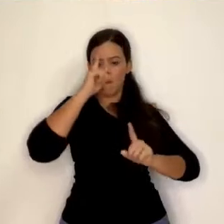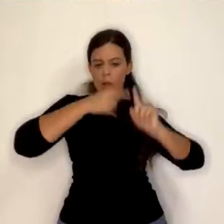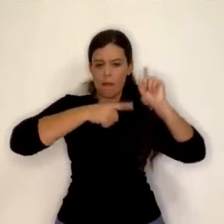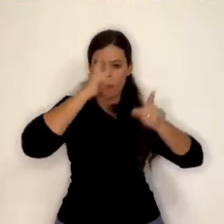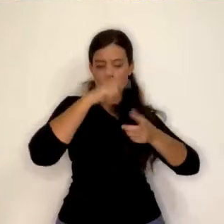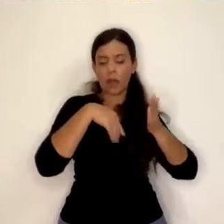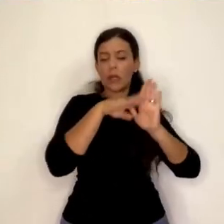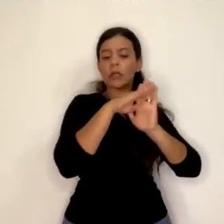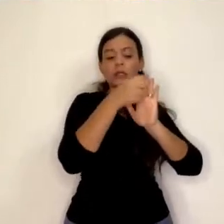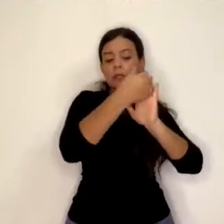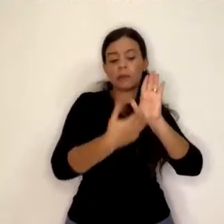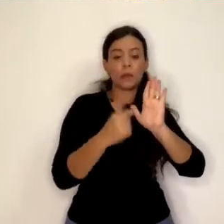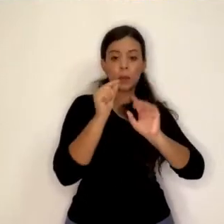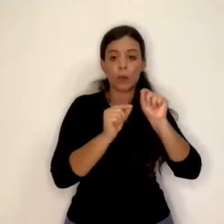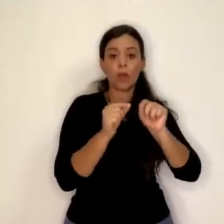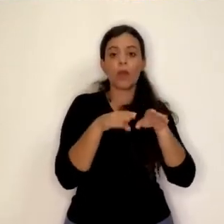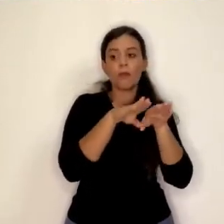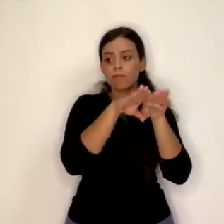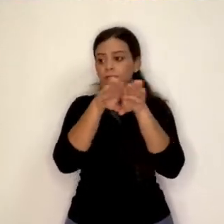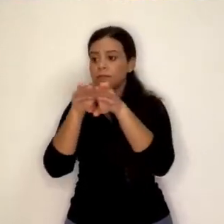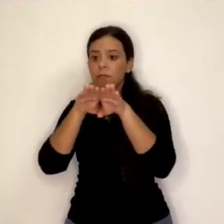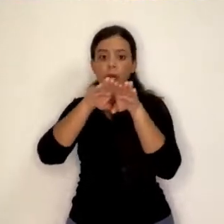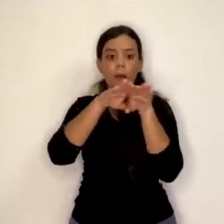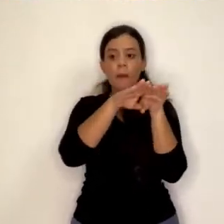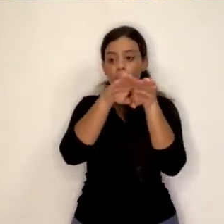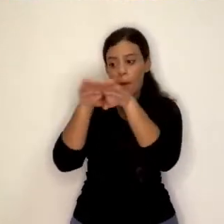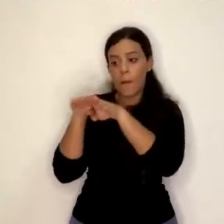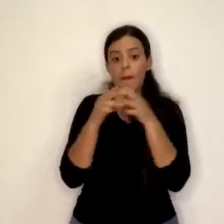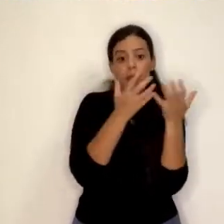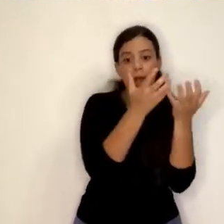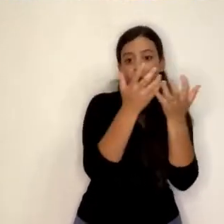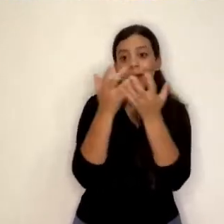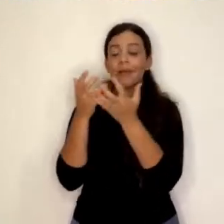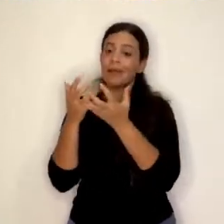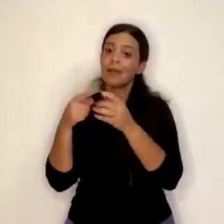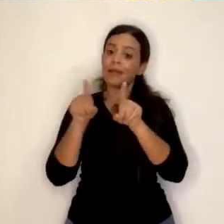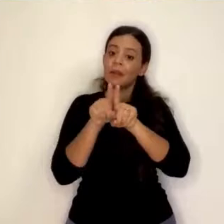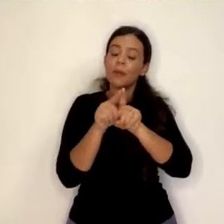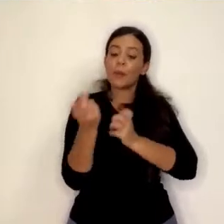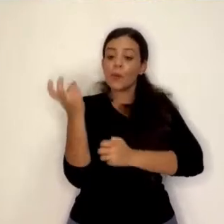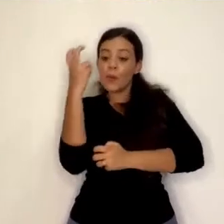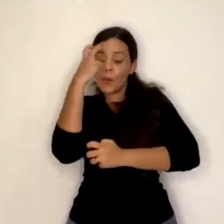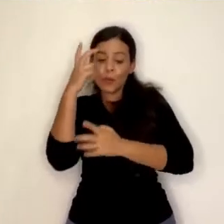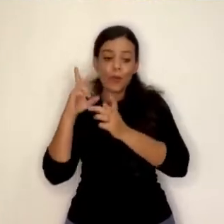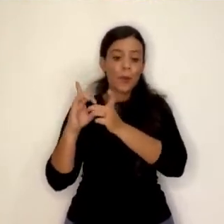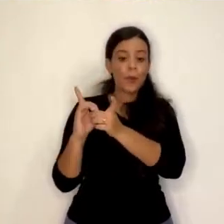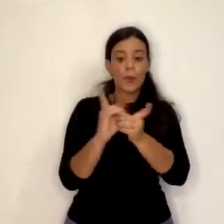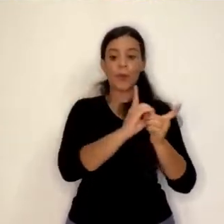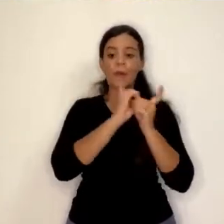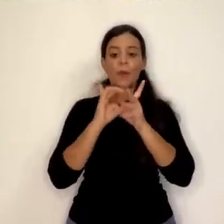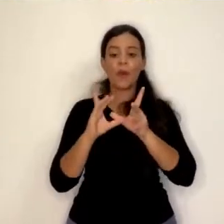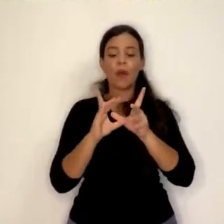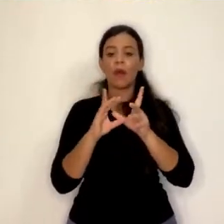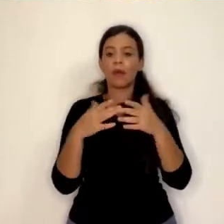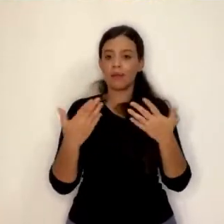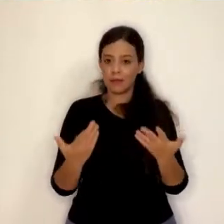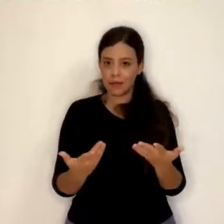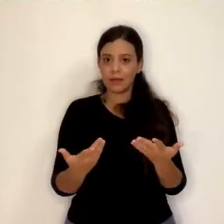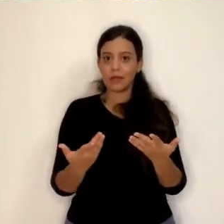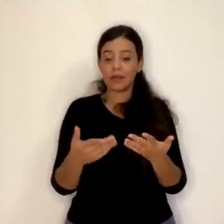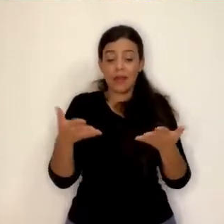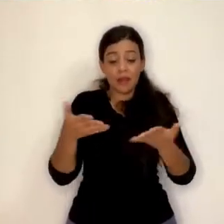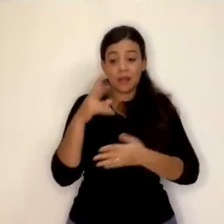And this proposition was geared towards confronting inequalities and building a culture that was going to